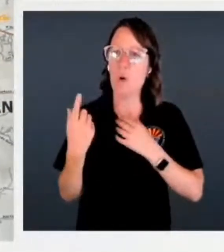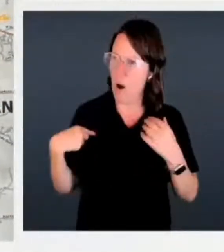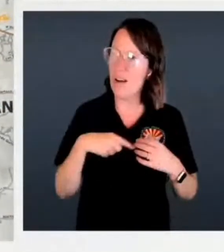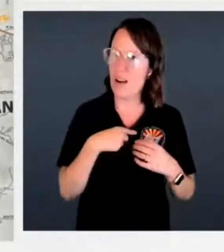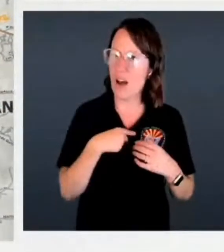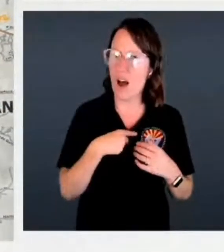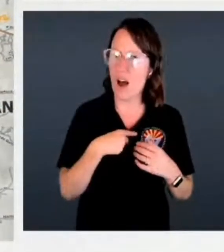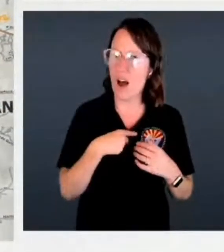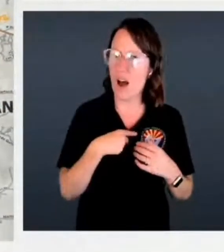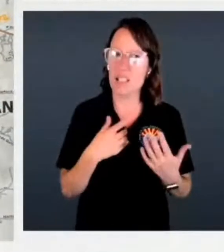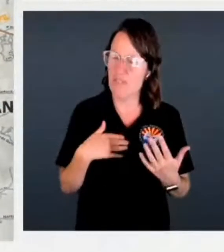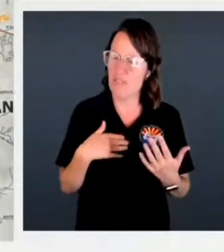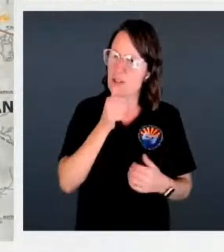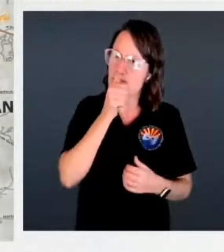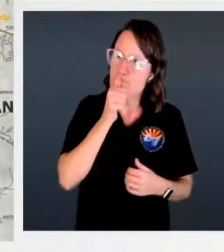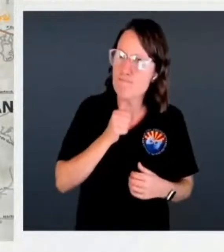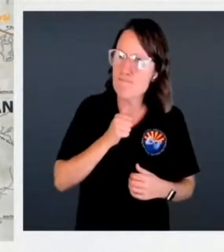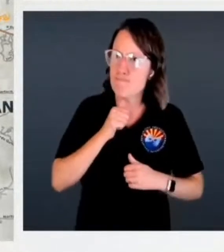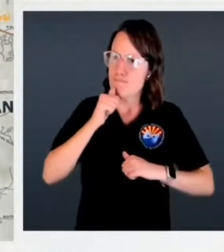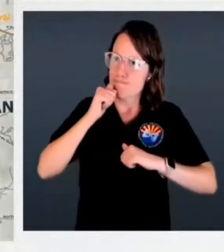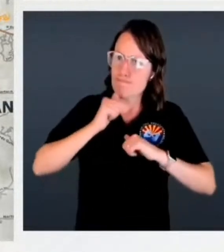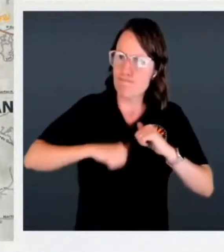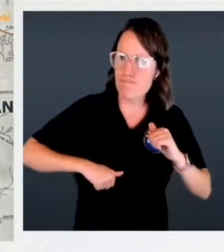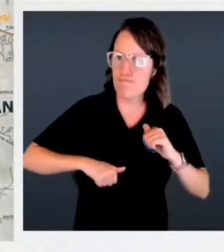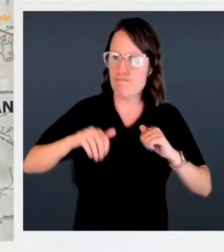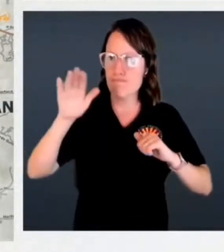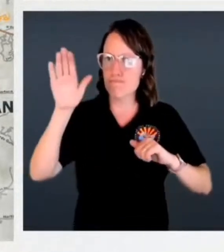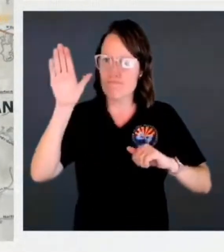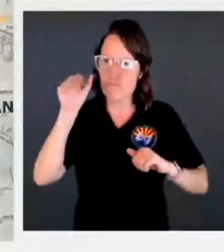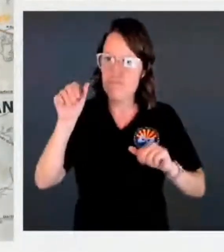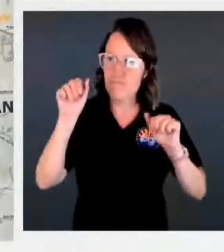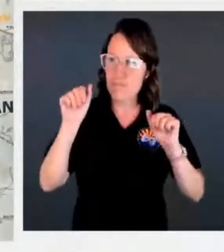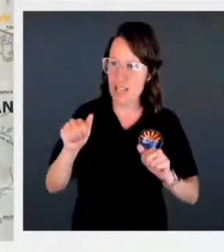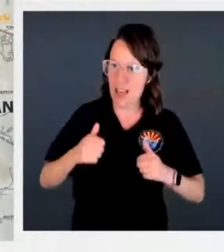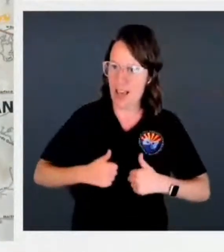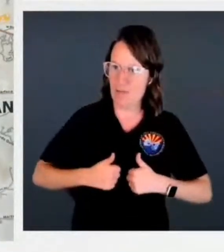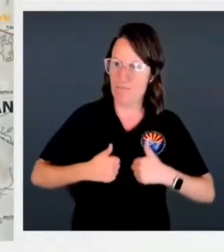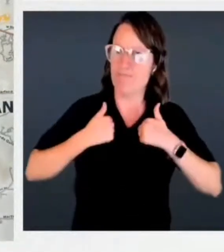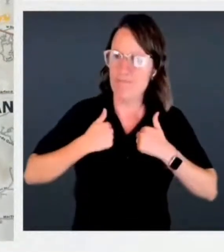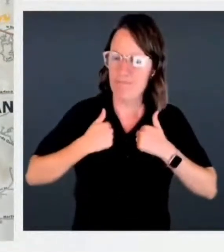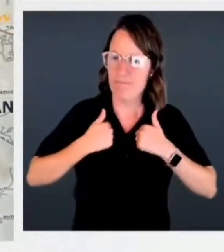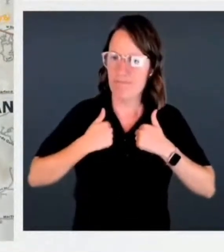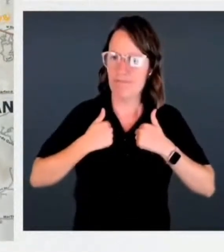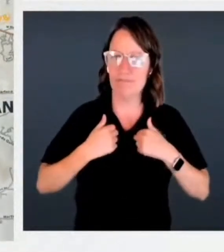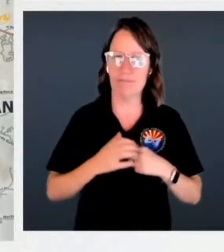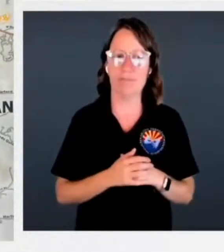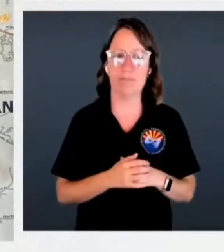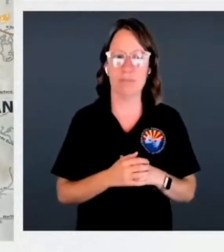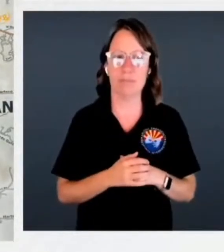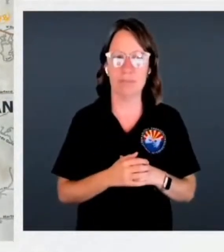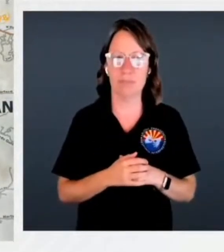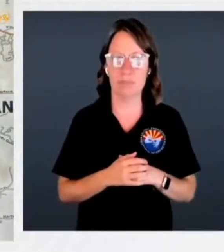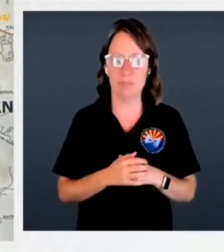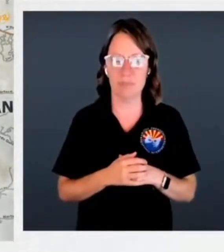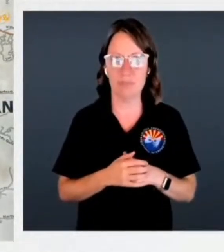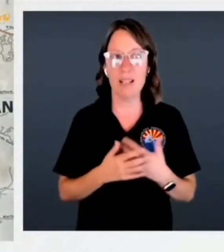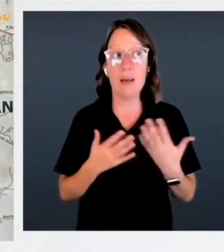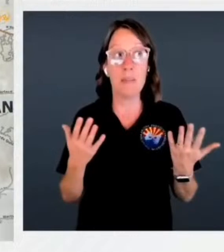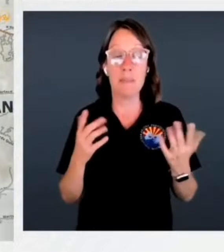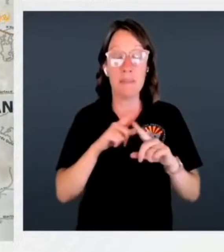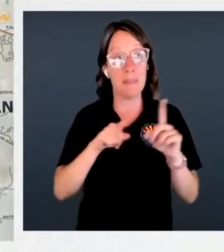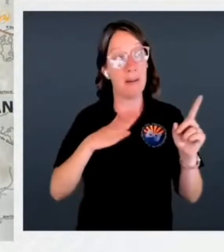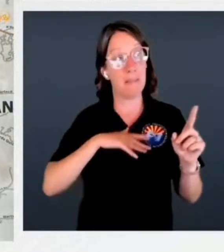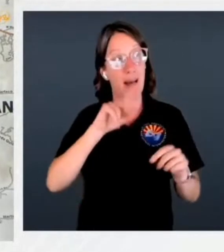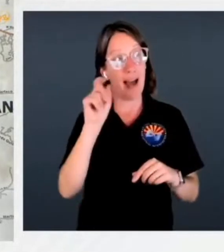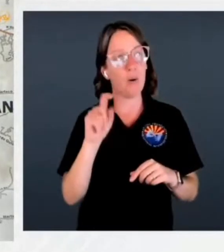about it, is disaster risk reduction. And for us, how do we stop this cycle of